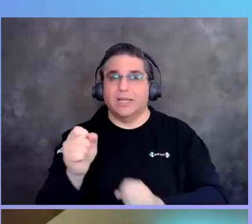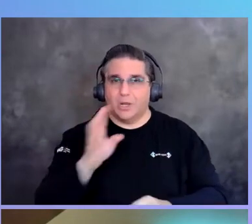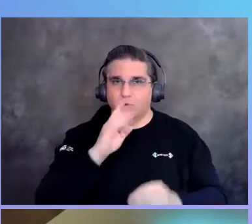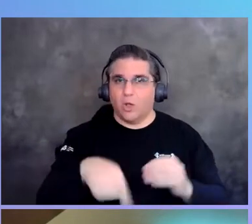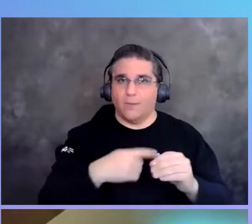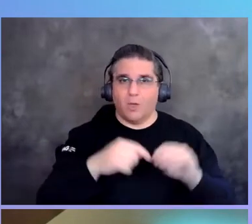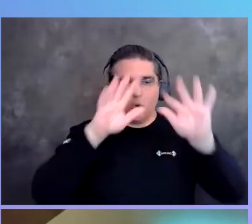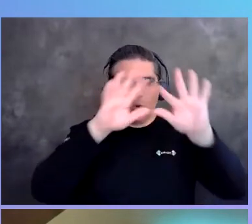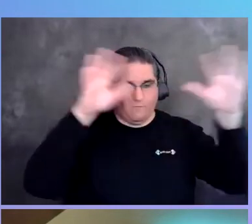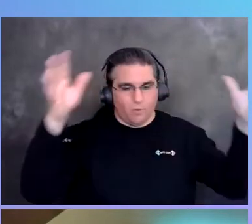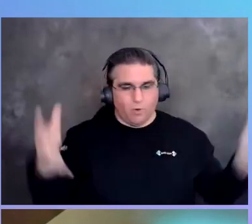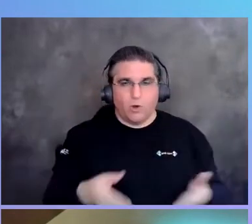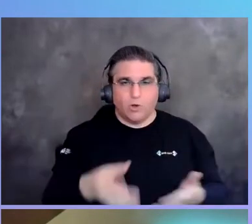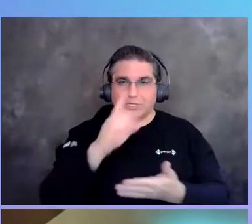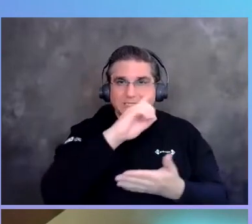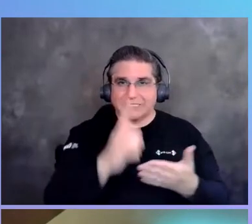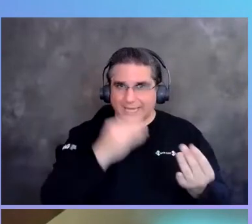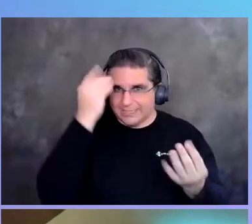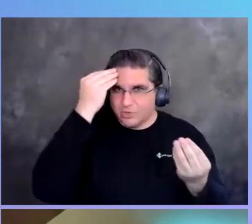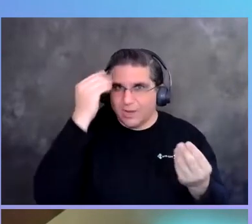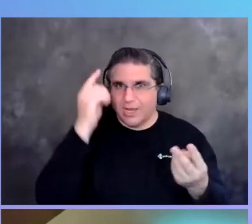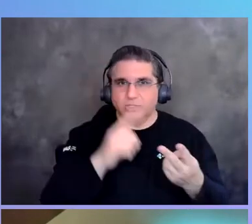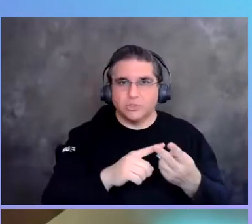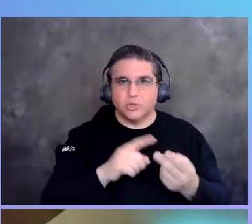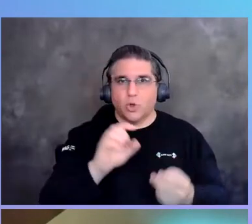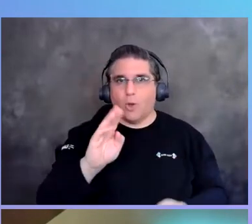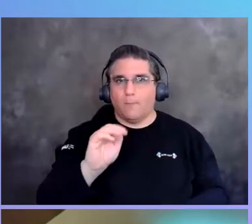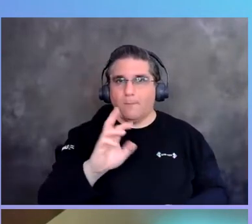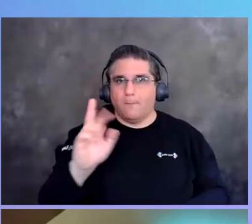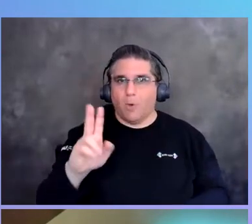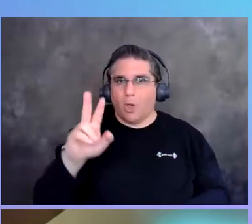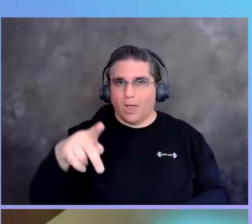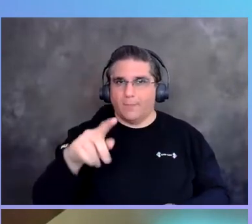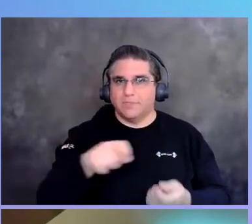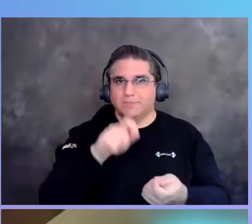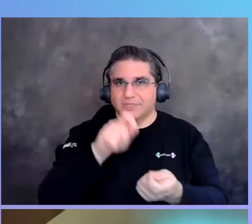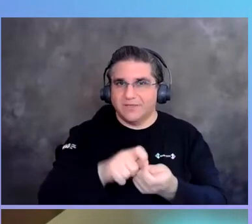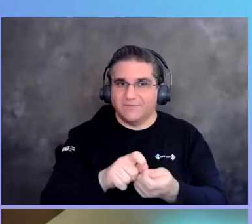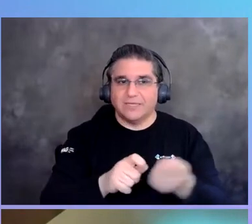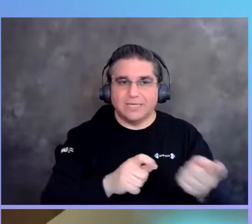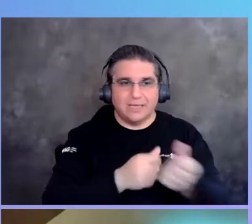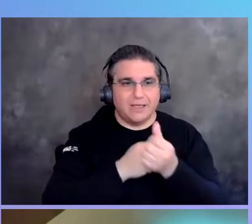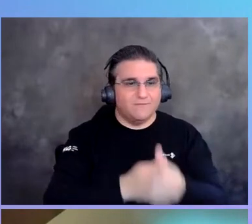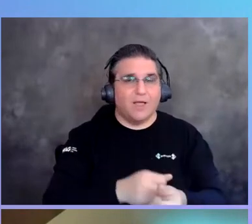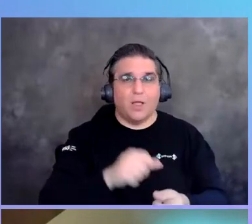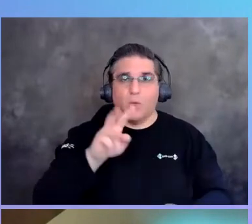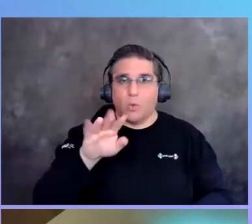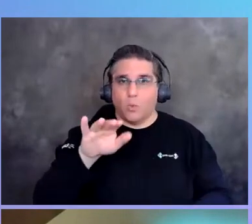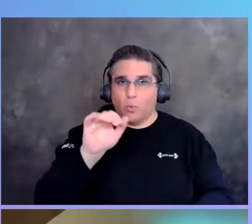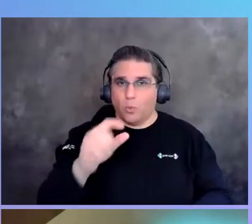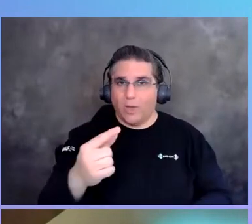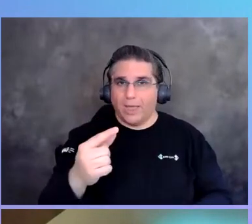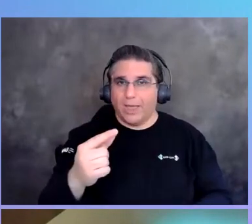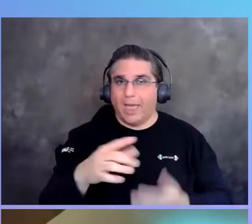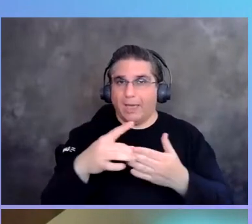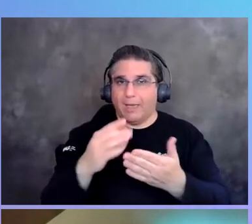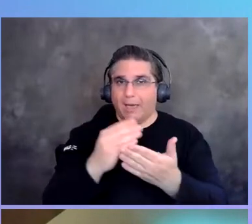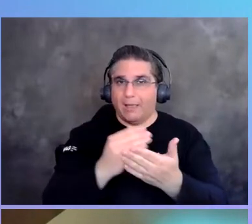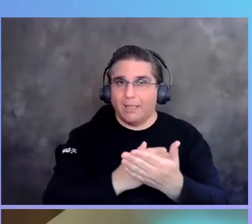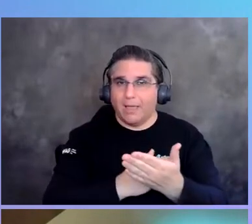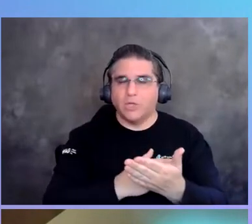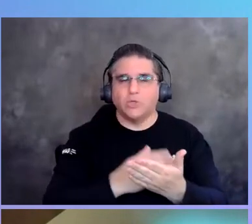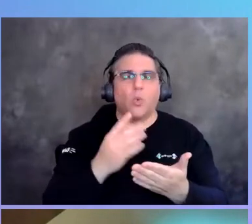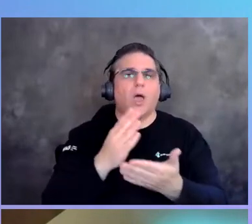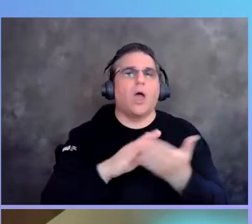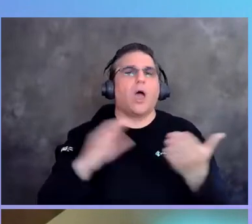markup specifics. It can interpret and communicate changes in WCAG guidelines and explain nuances in digital accessibility that